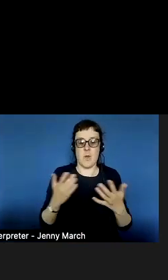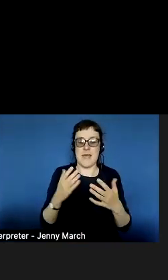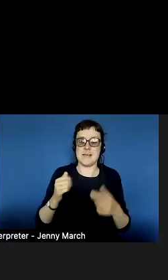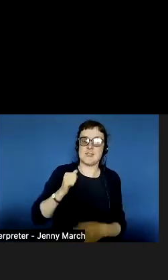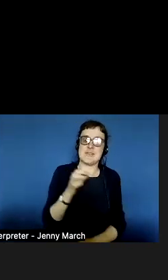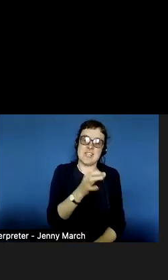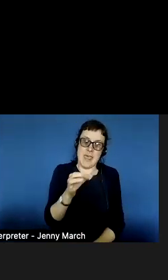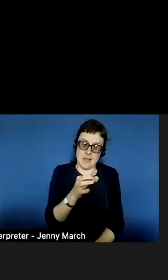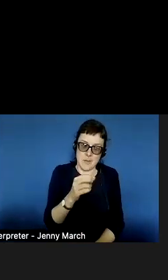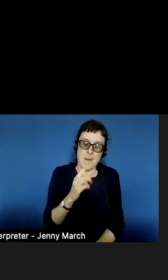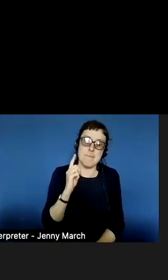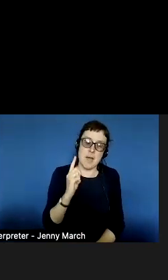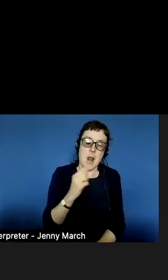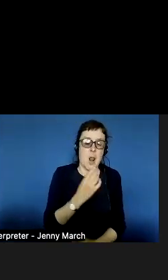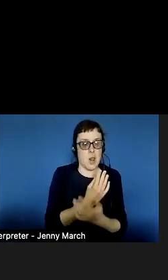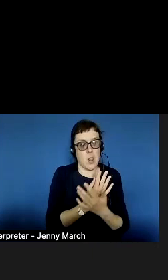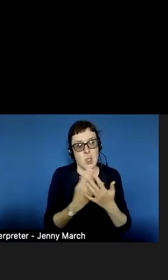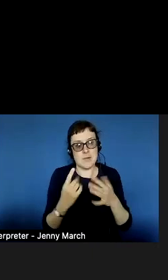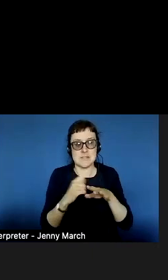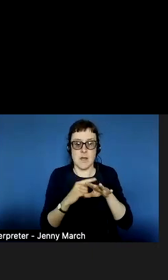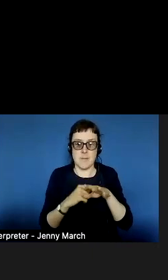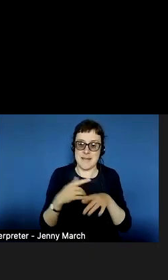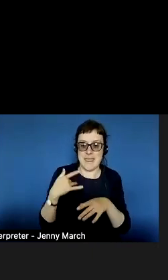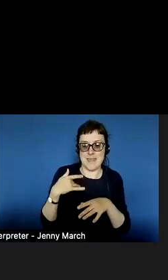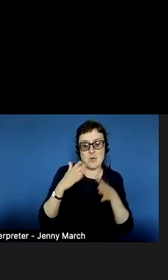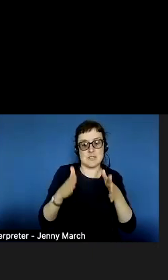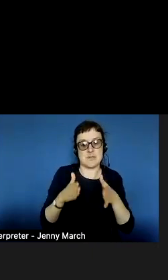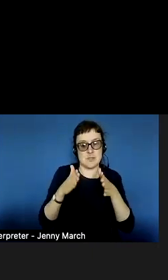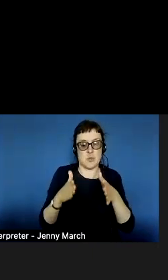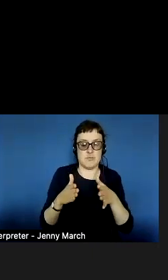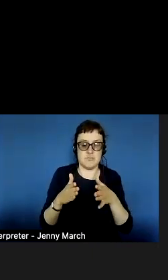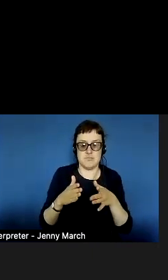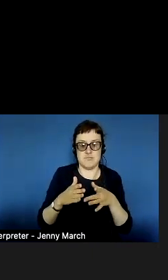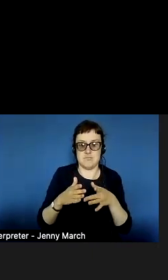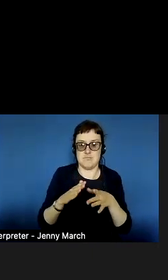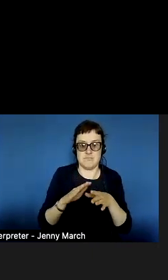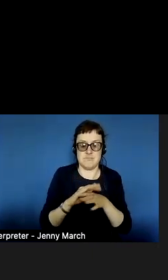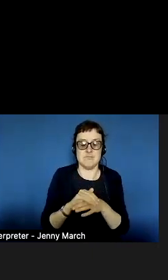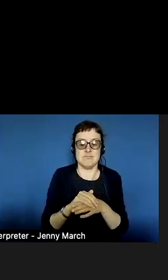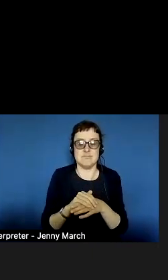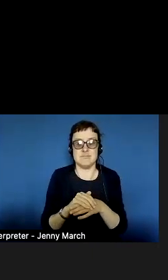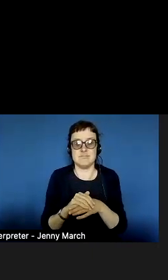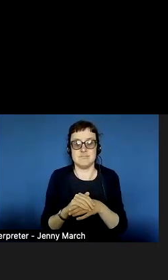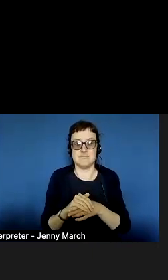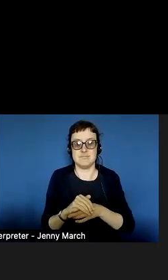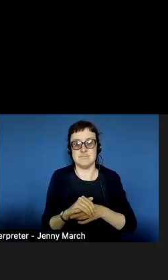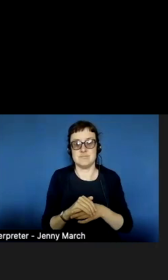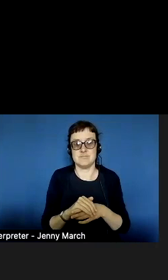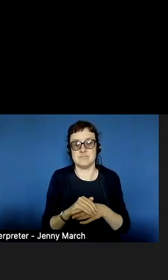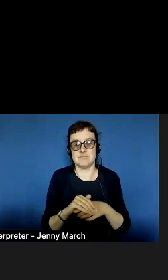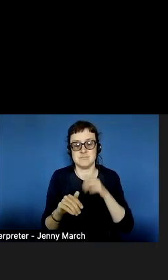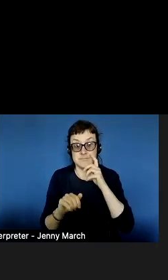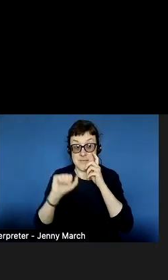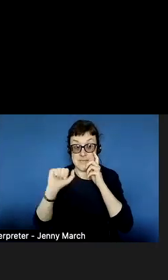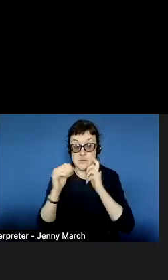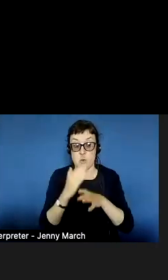but he spent a lot of his life living in a hospital on the mainland. And the work, as I said, that he created